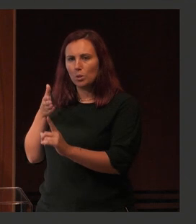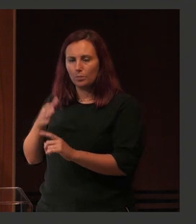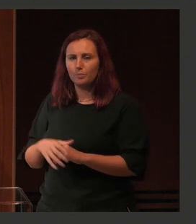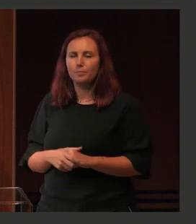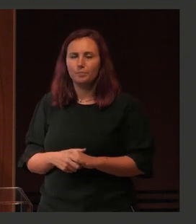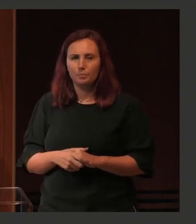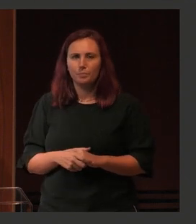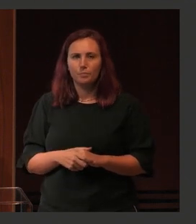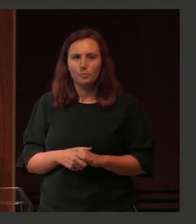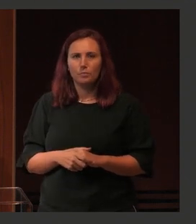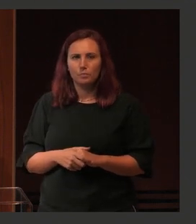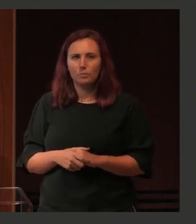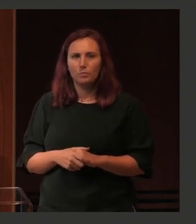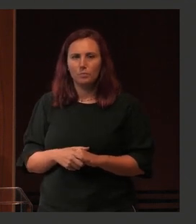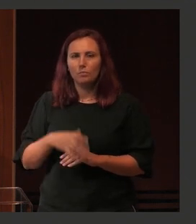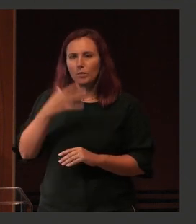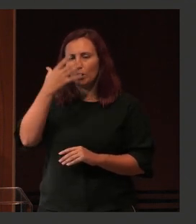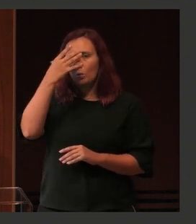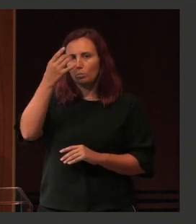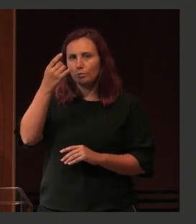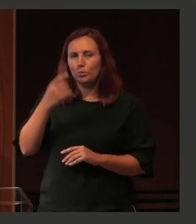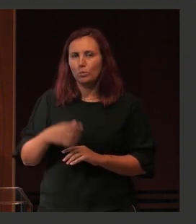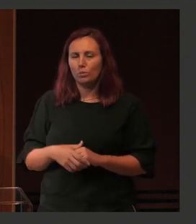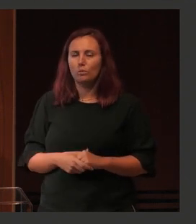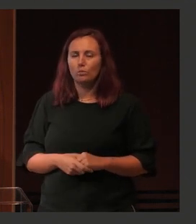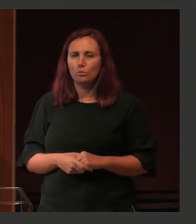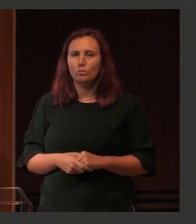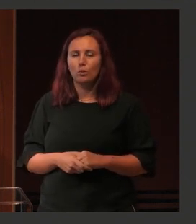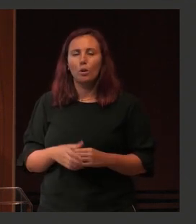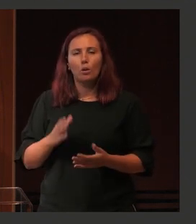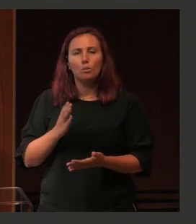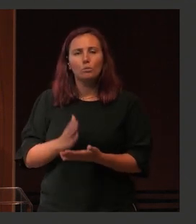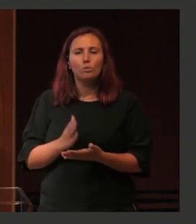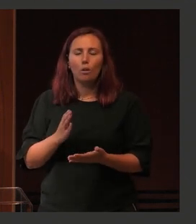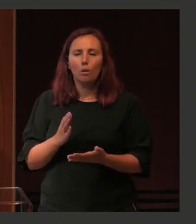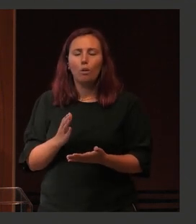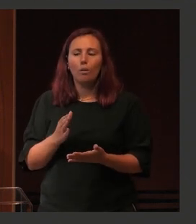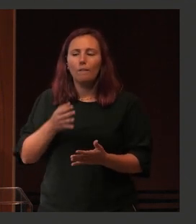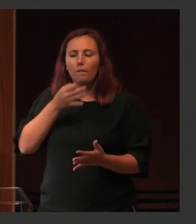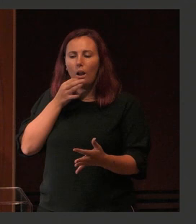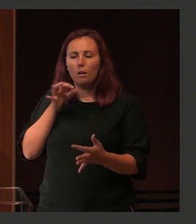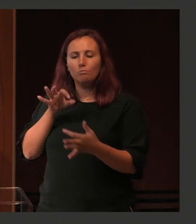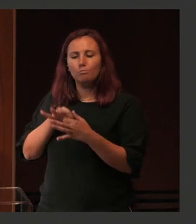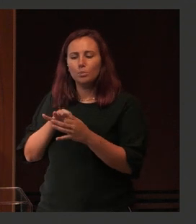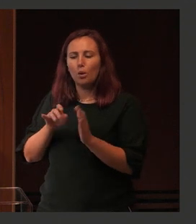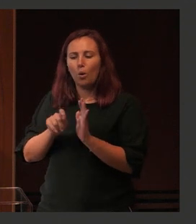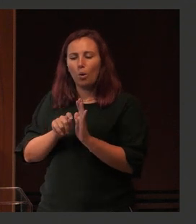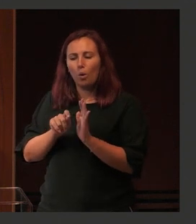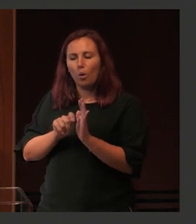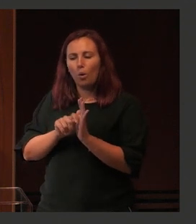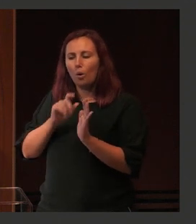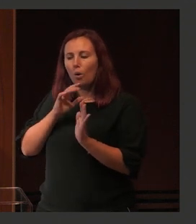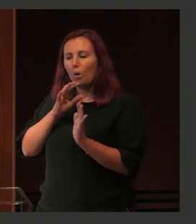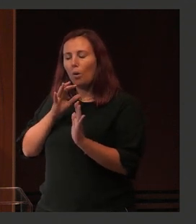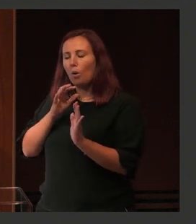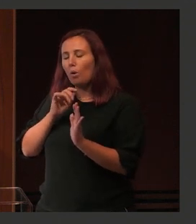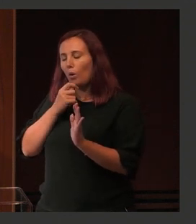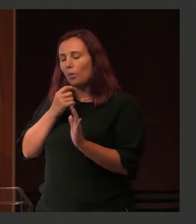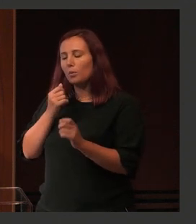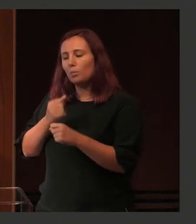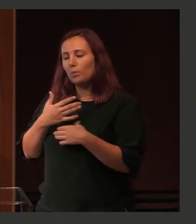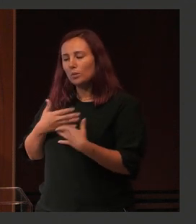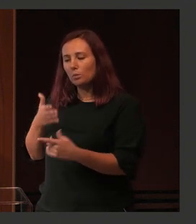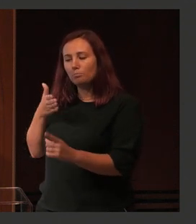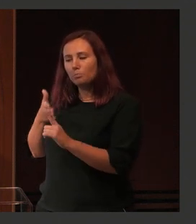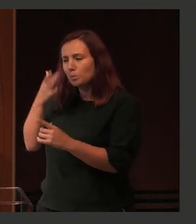teachers only have to refer to the code of ethics for the teaching profession. So you have a dual role